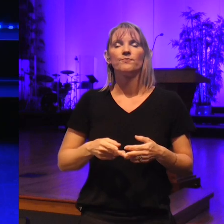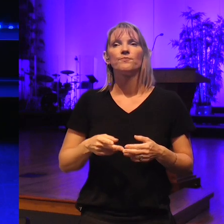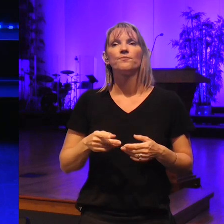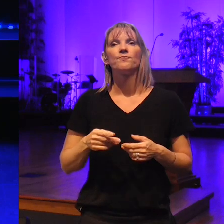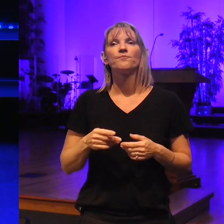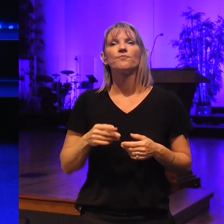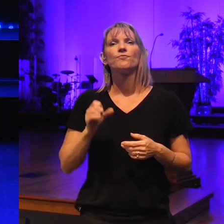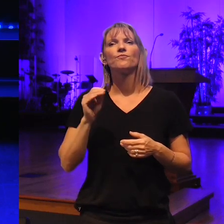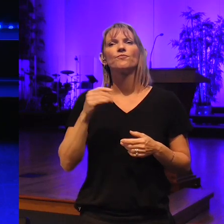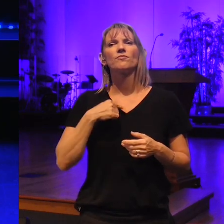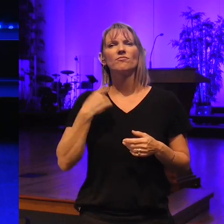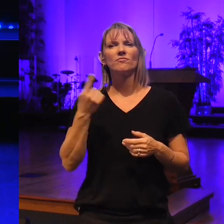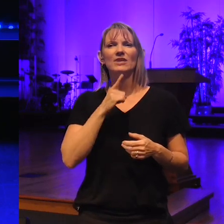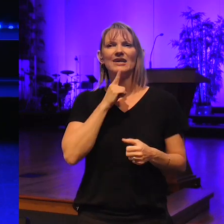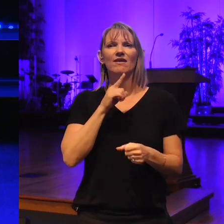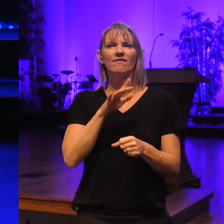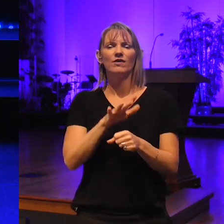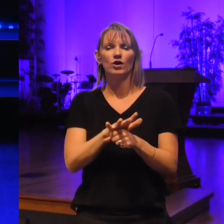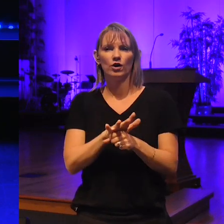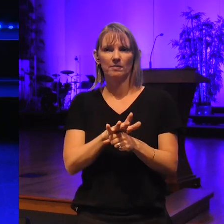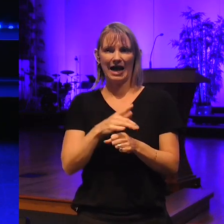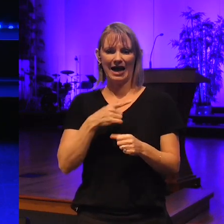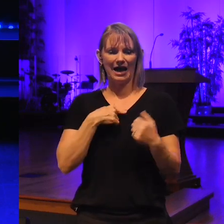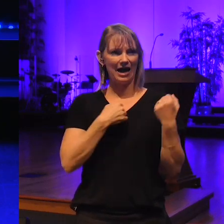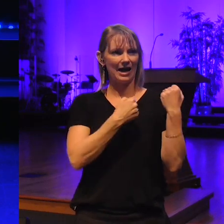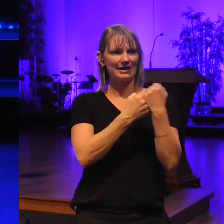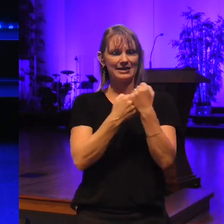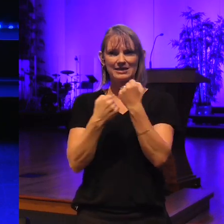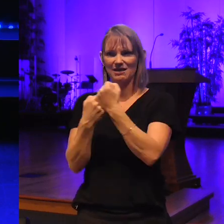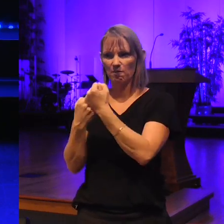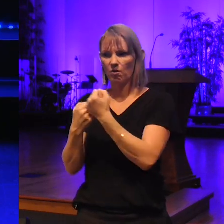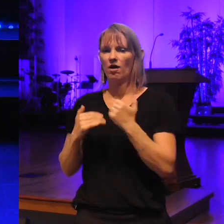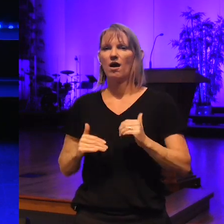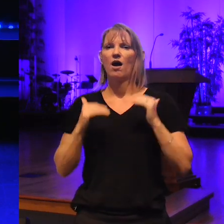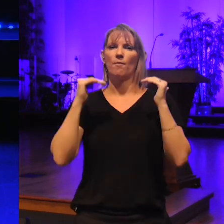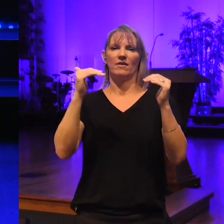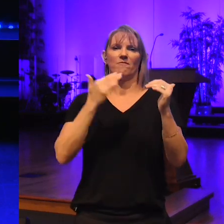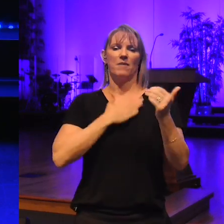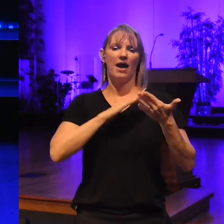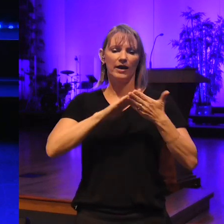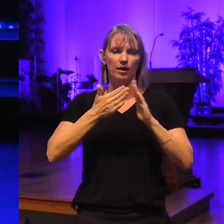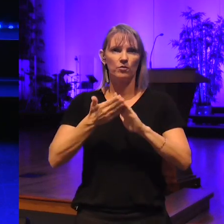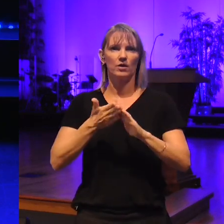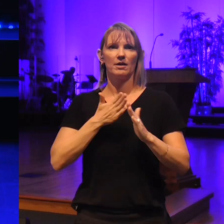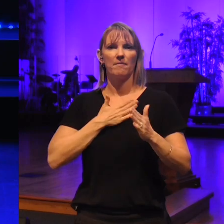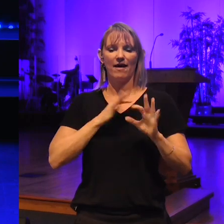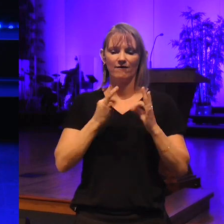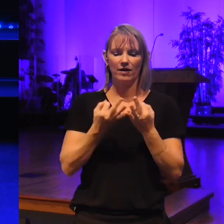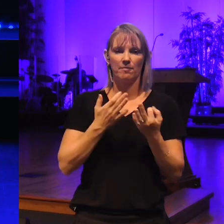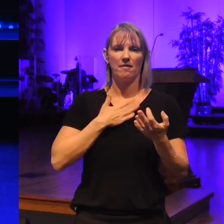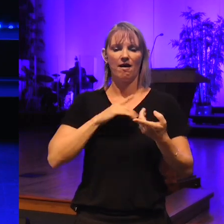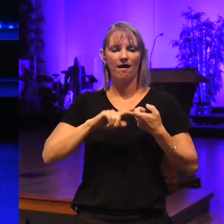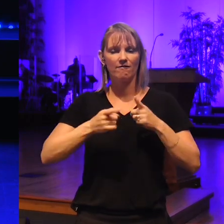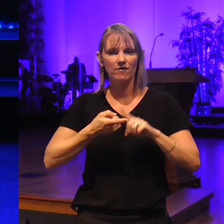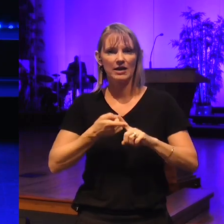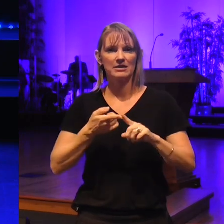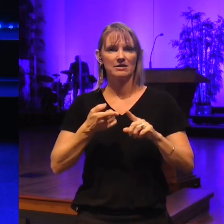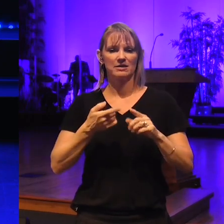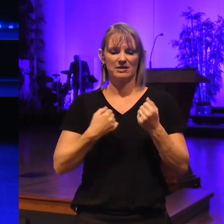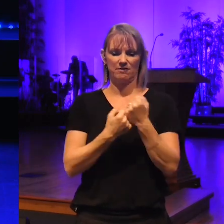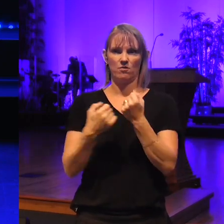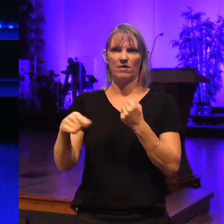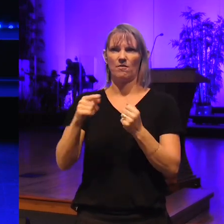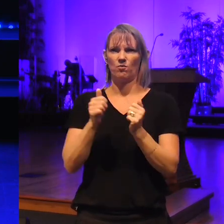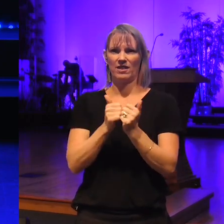So, I just affirmed that I support and uplift my community and family and friends with love and